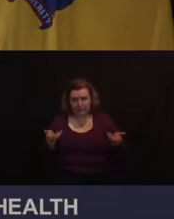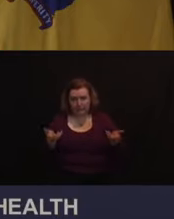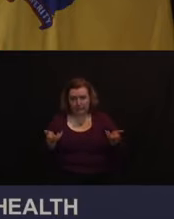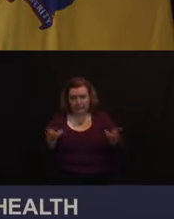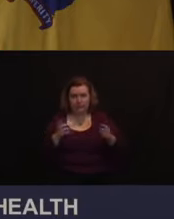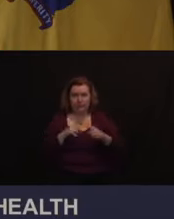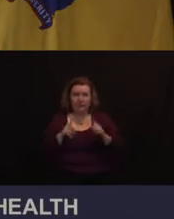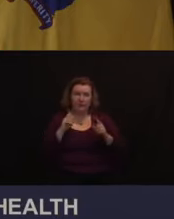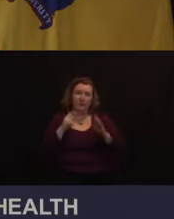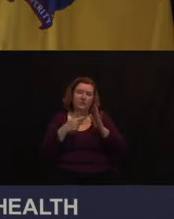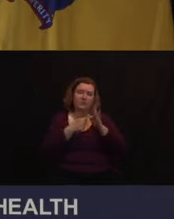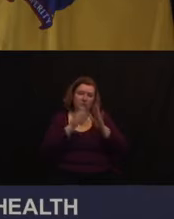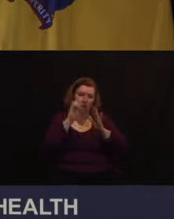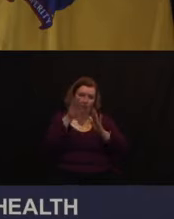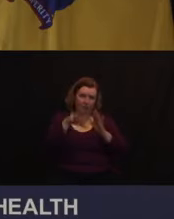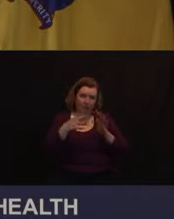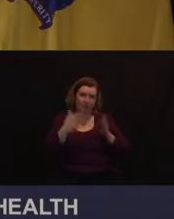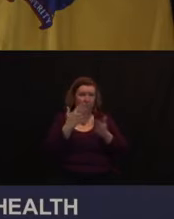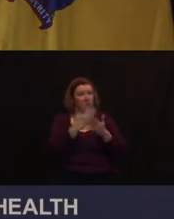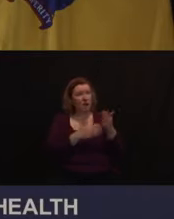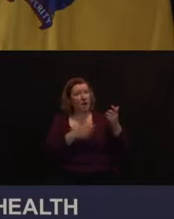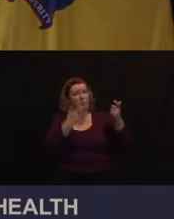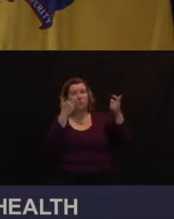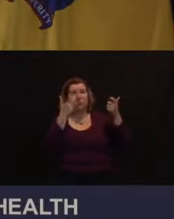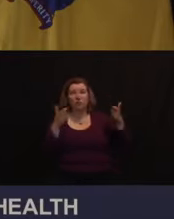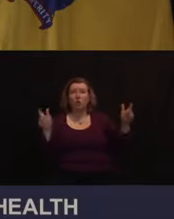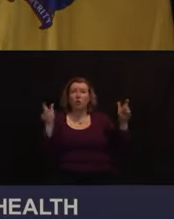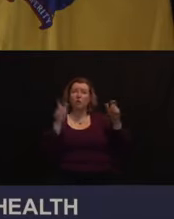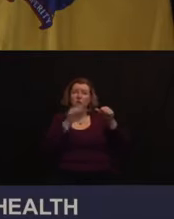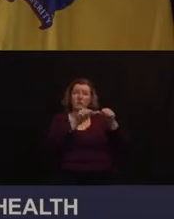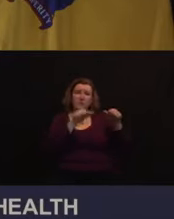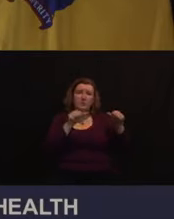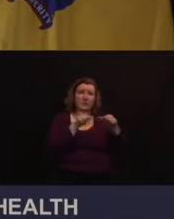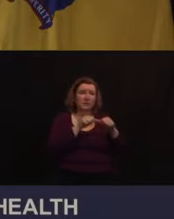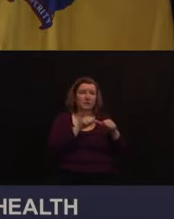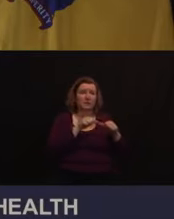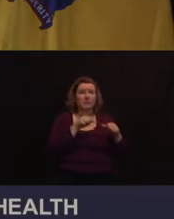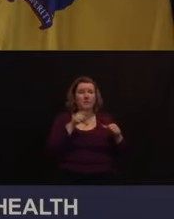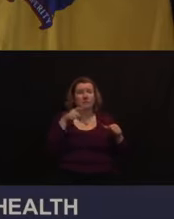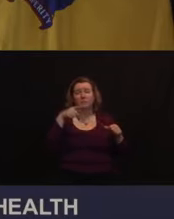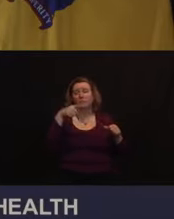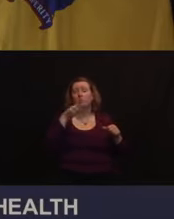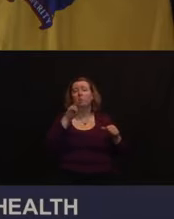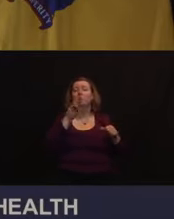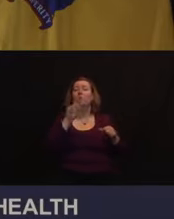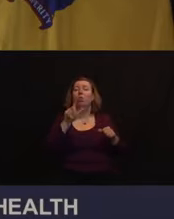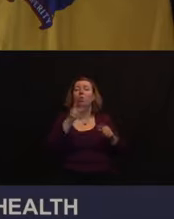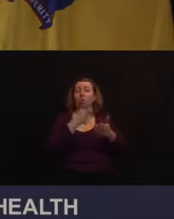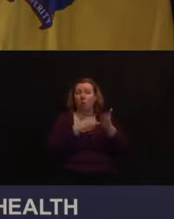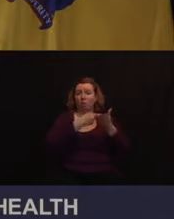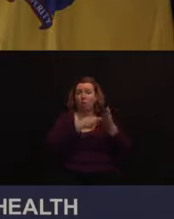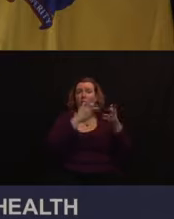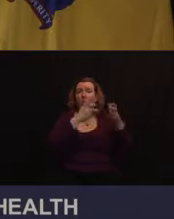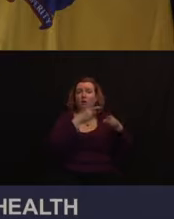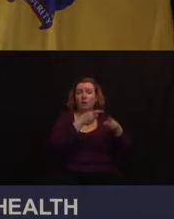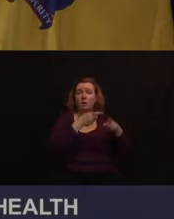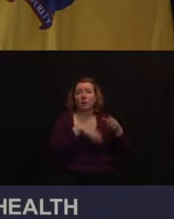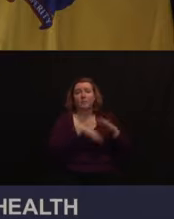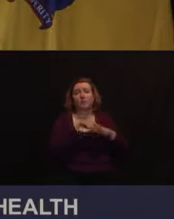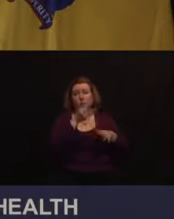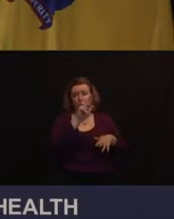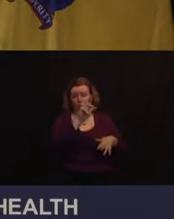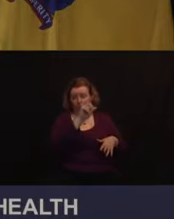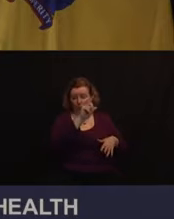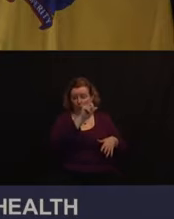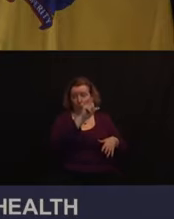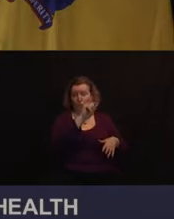instance, large venues, I did ask the governor last night at Prudential Center to allow them to go to 20%. And